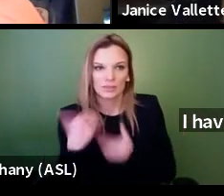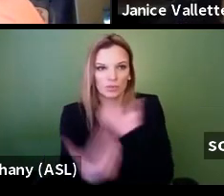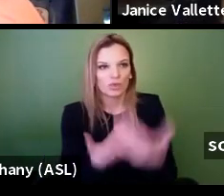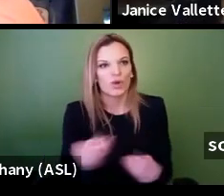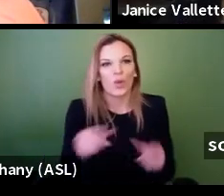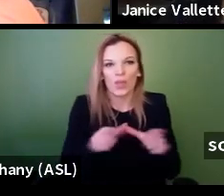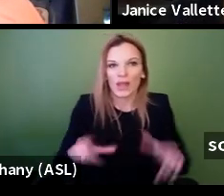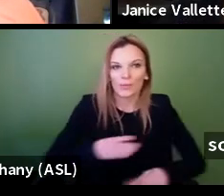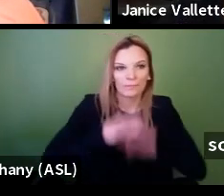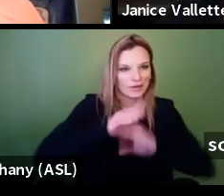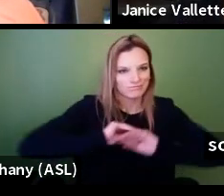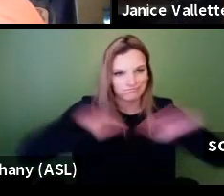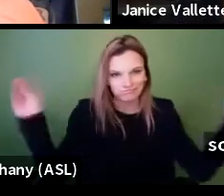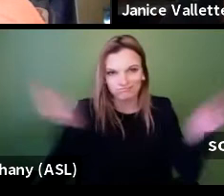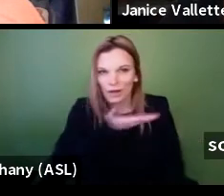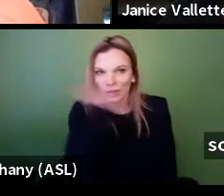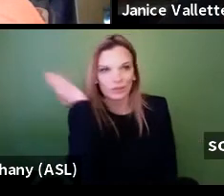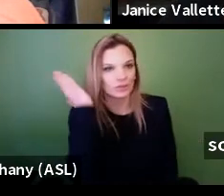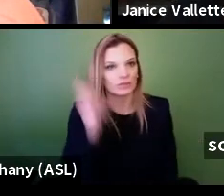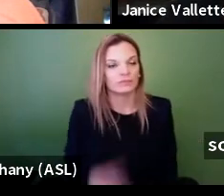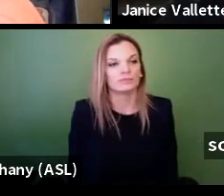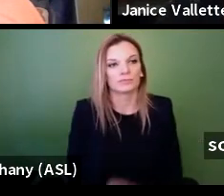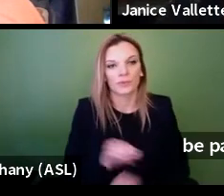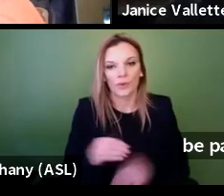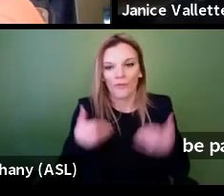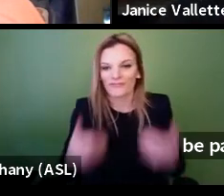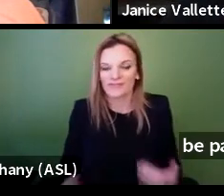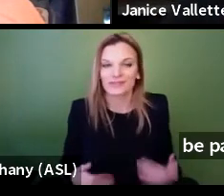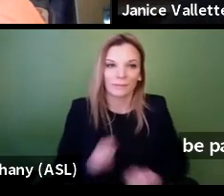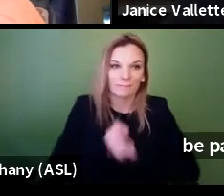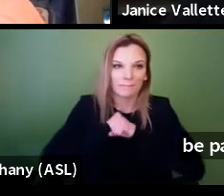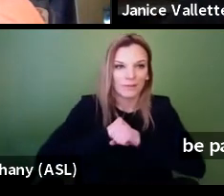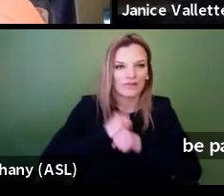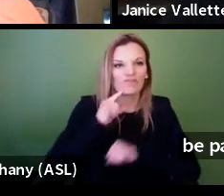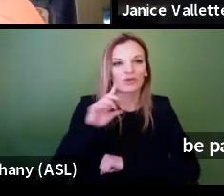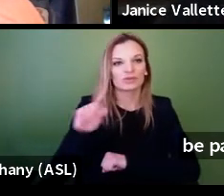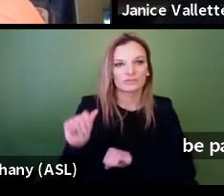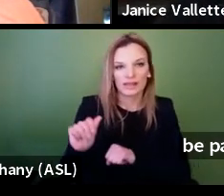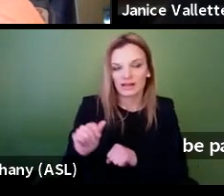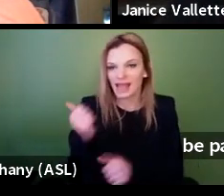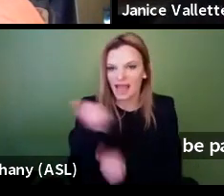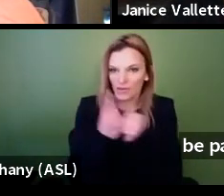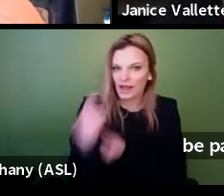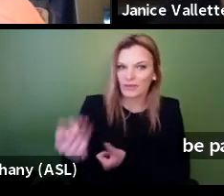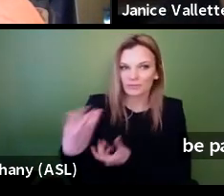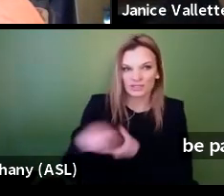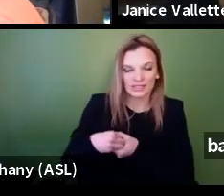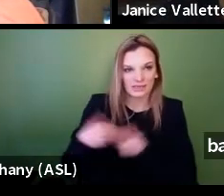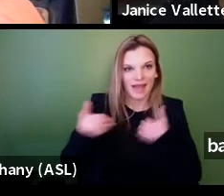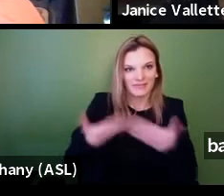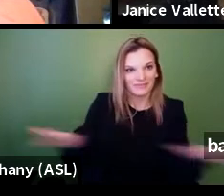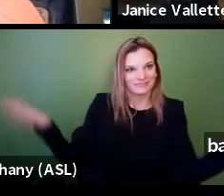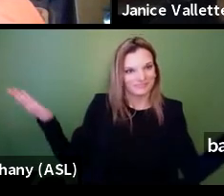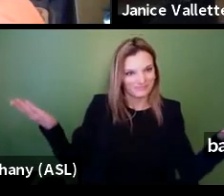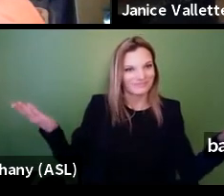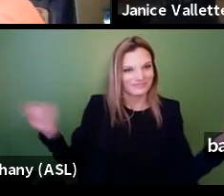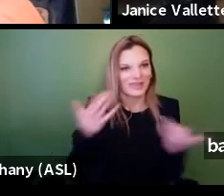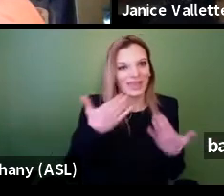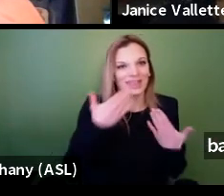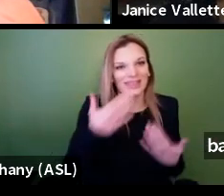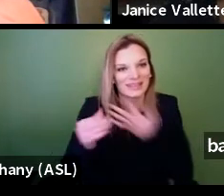language barrier. There's no physical barrier in terms of disability. Everyone can participate. And I really want to thank